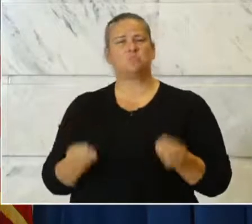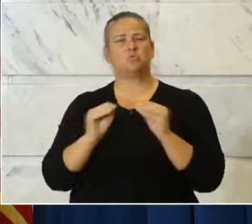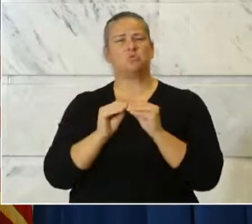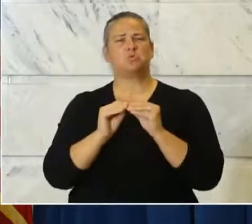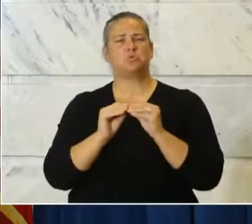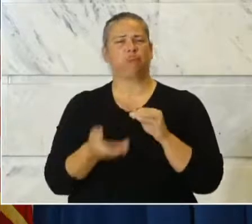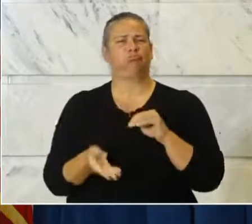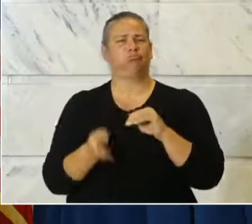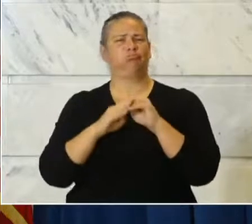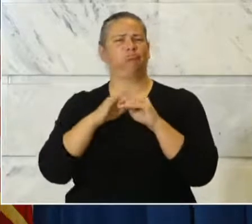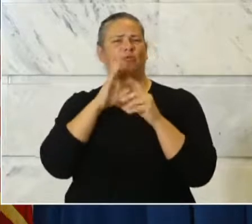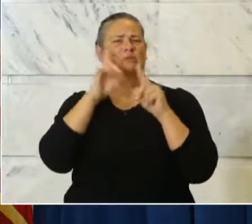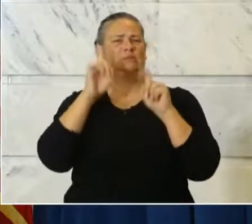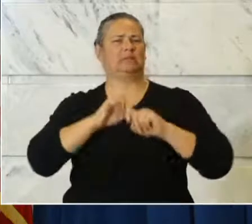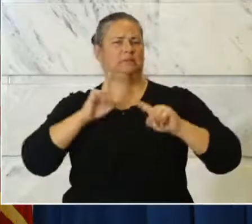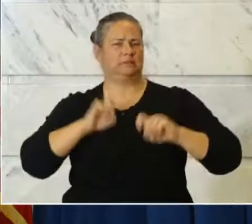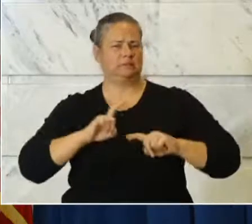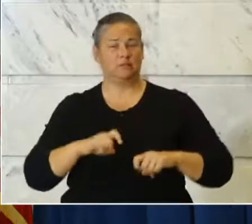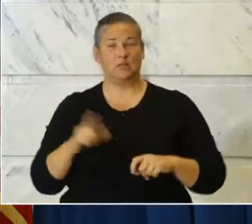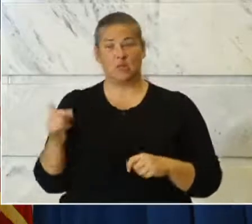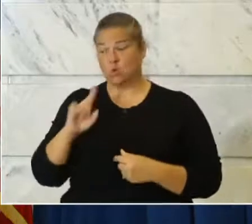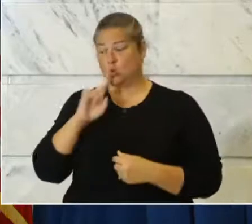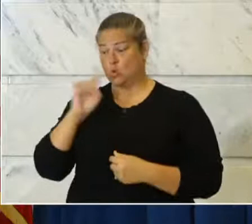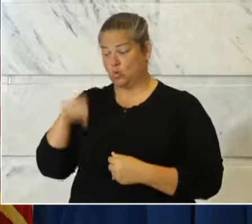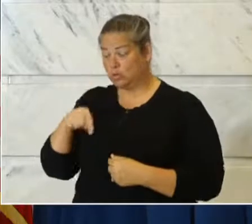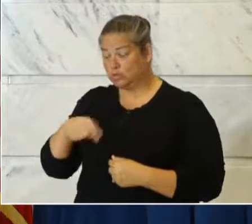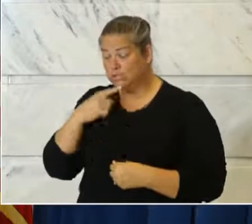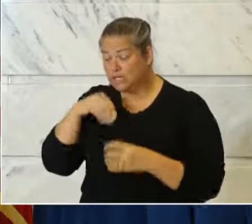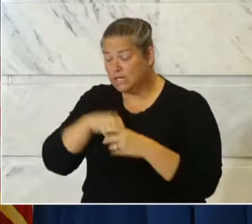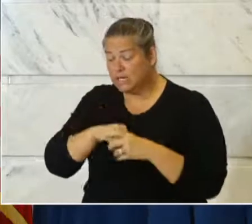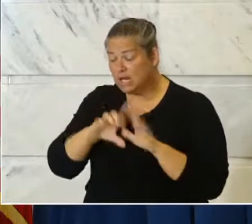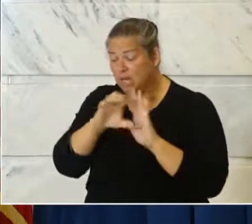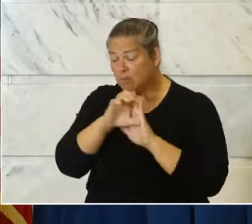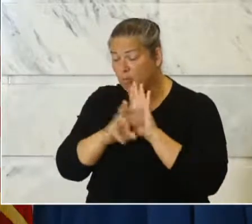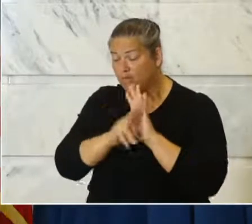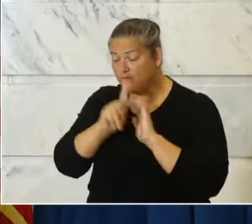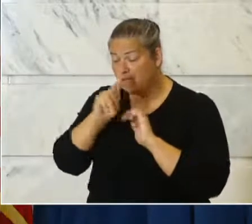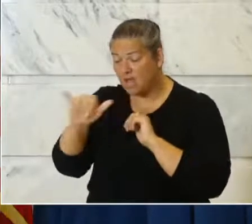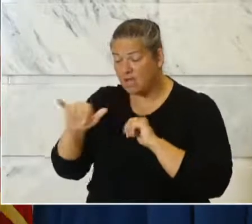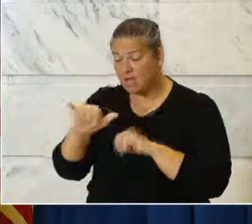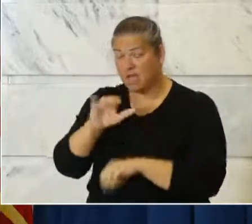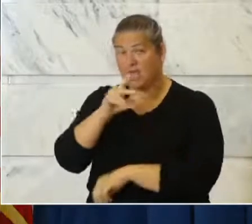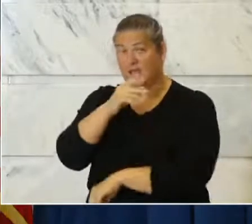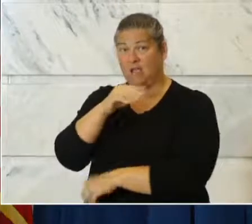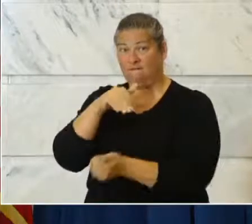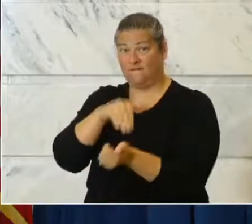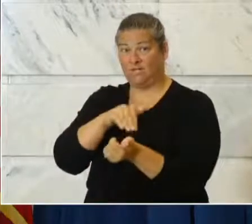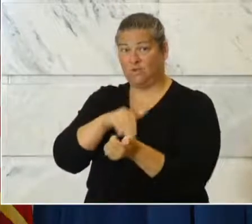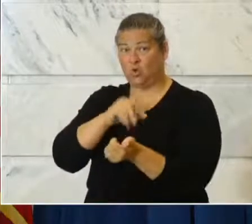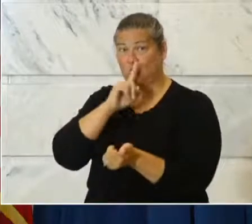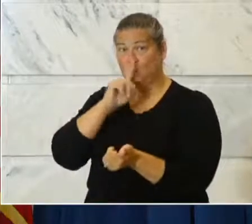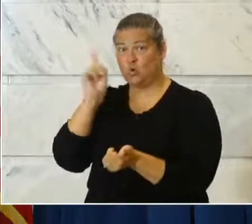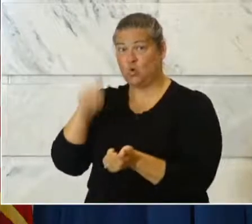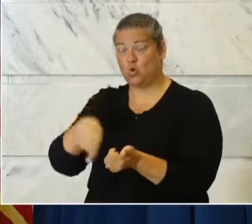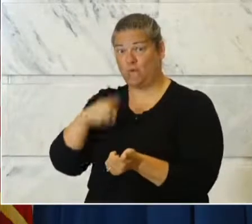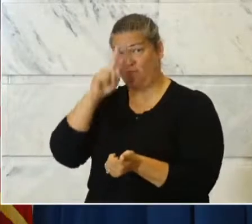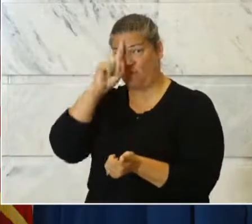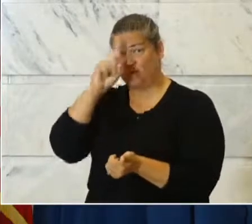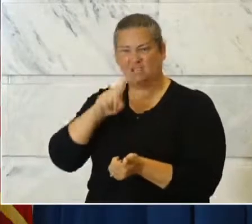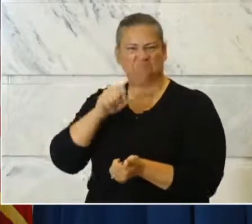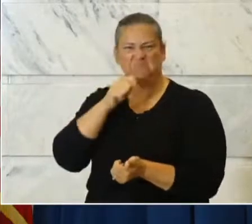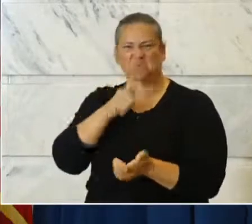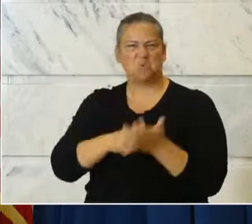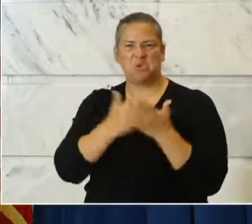order says that within the Commonwealth of Kentucky, a clinician's order is not required to get a diagnostic test for